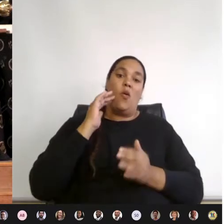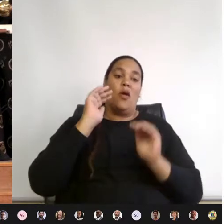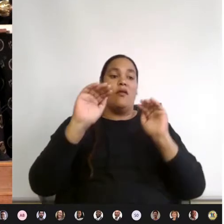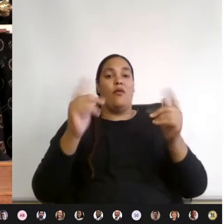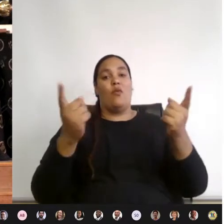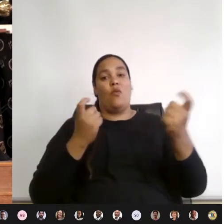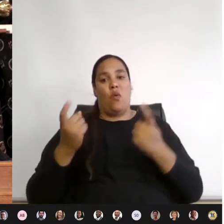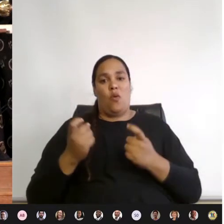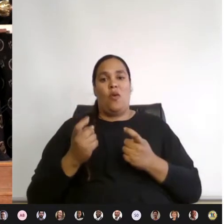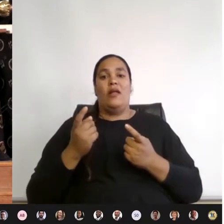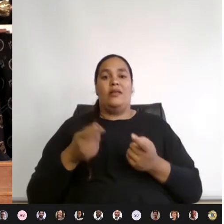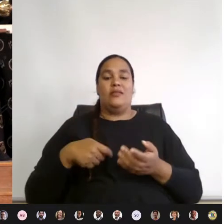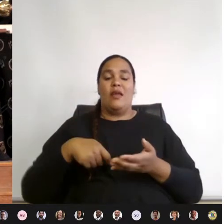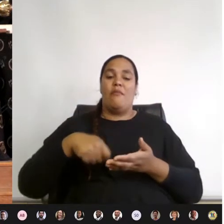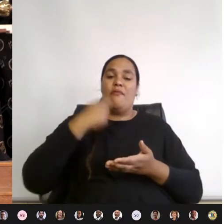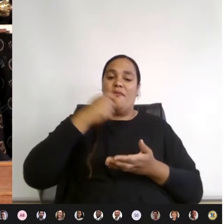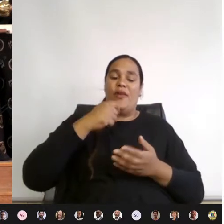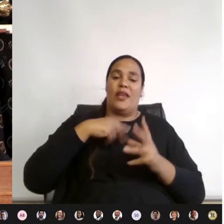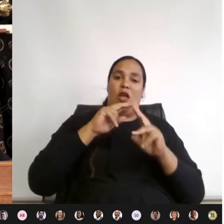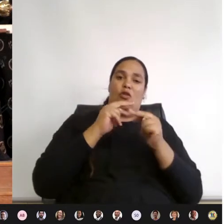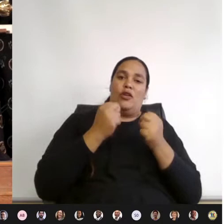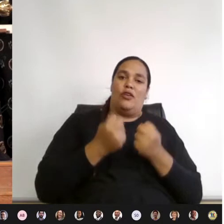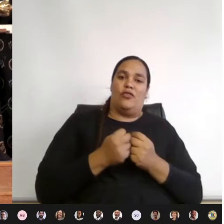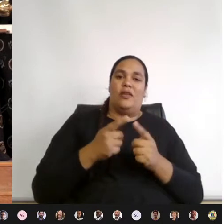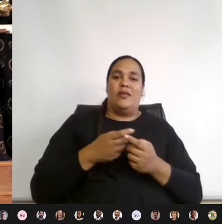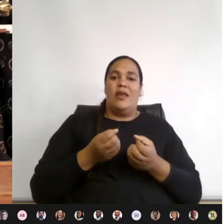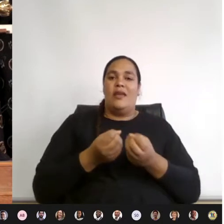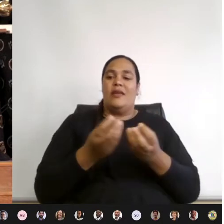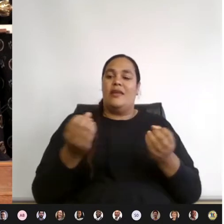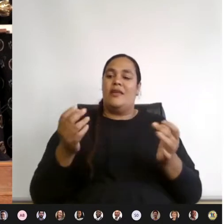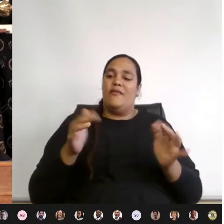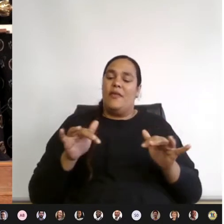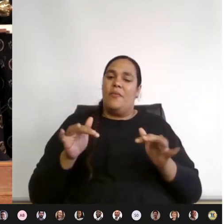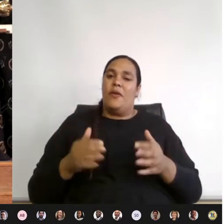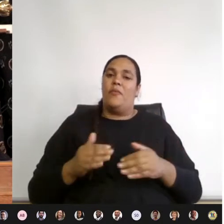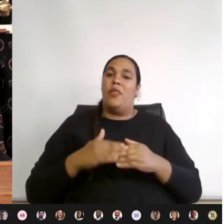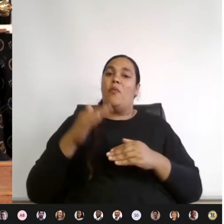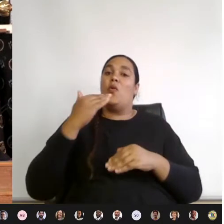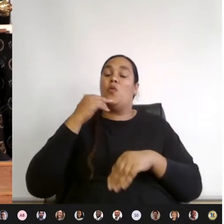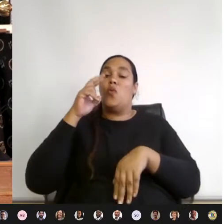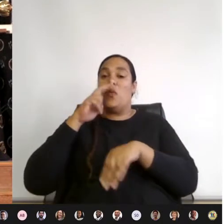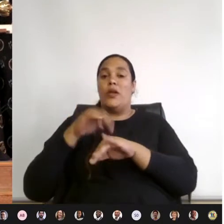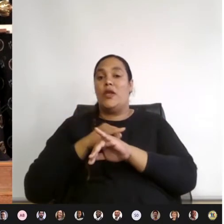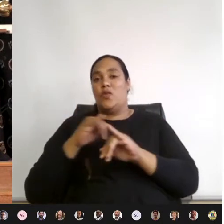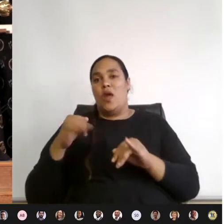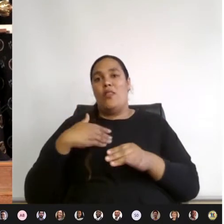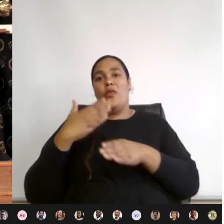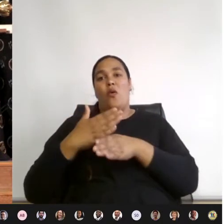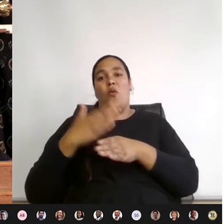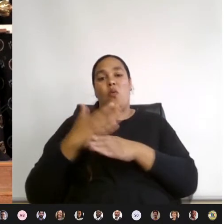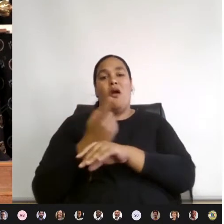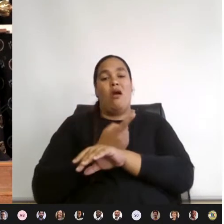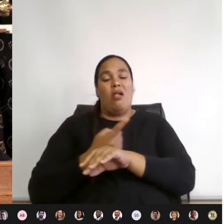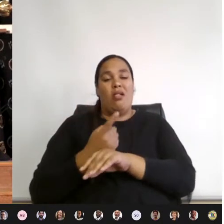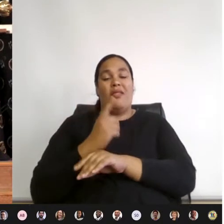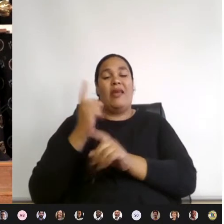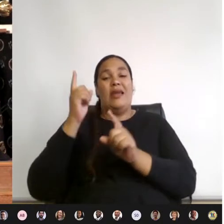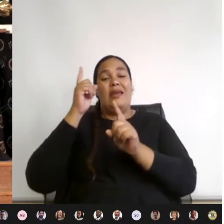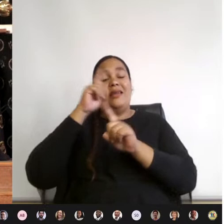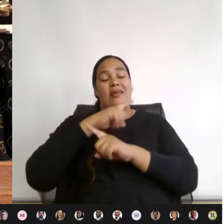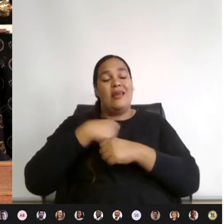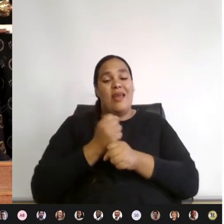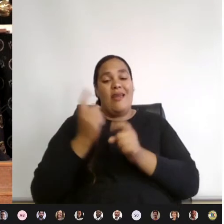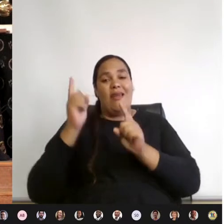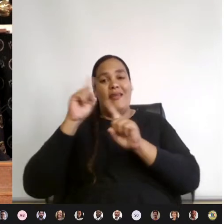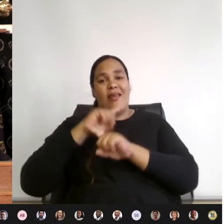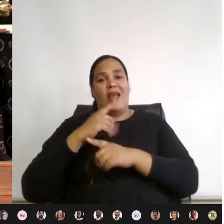have fed our nation and have fed those citizens the most in need, who work tirelessly day and night in those